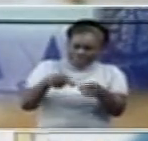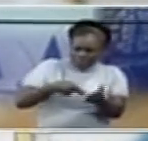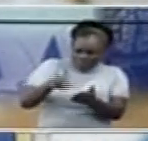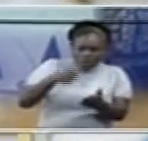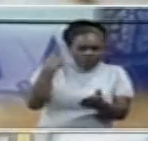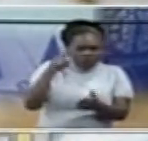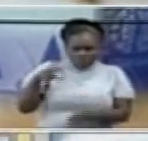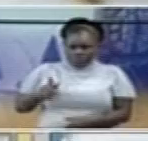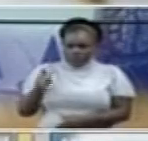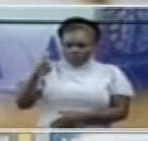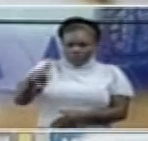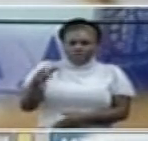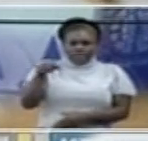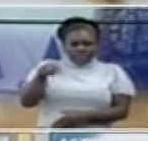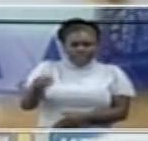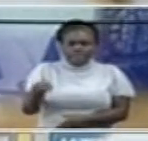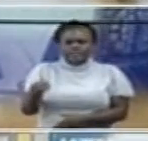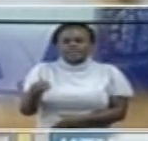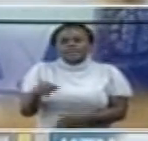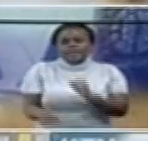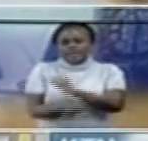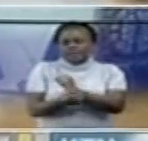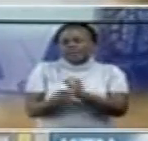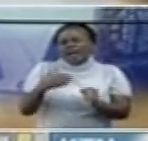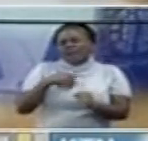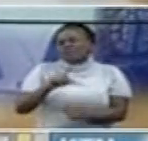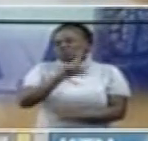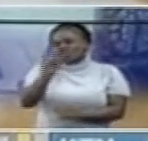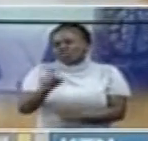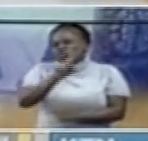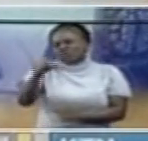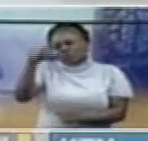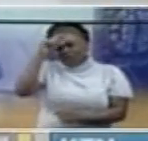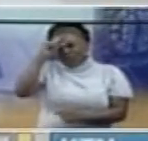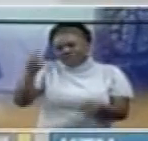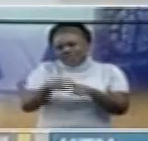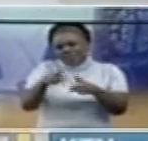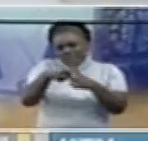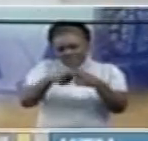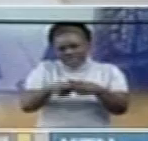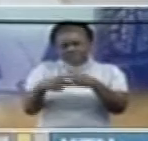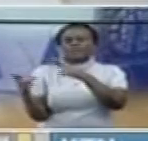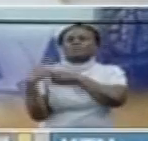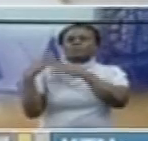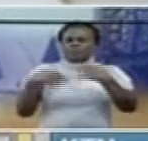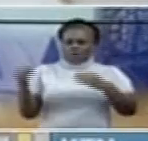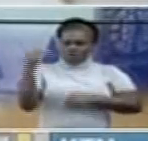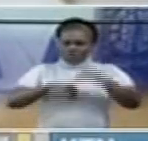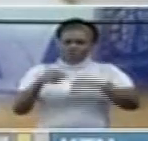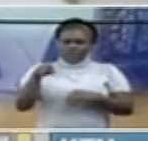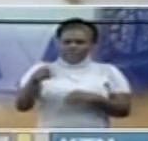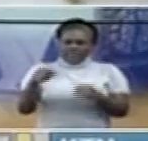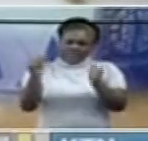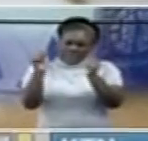for fuel. Now, this, as Adelaide Changole explains, put questions to government and industry players' claims that the refinery contributed at